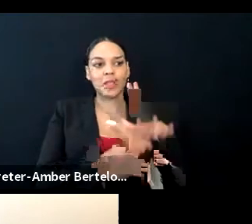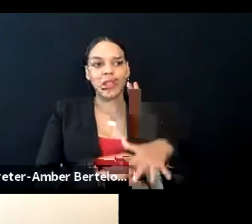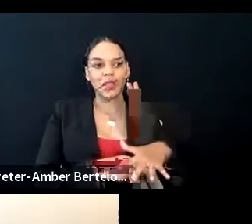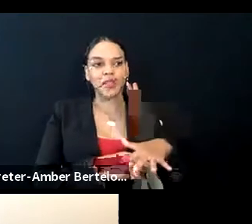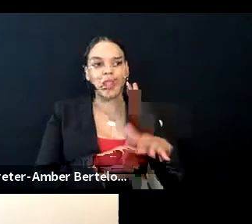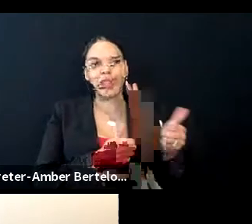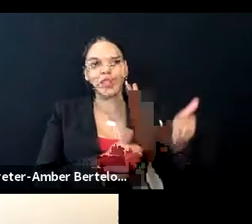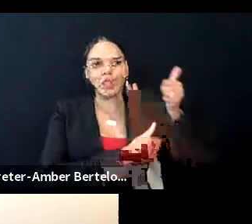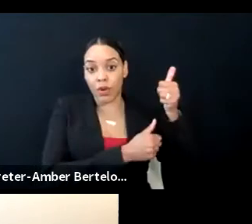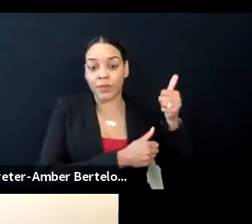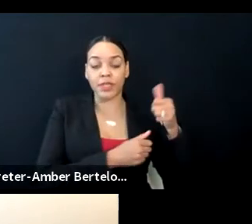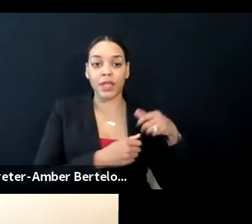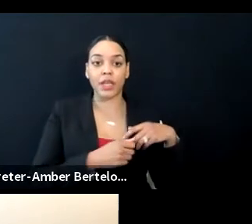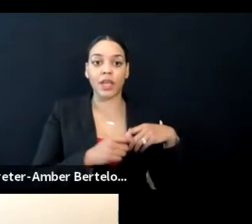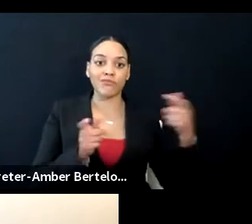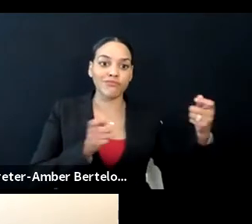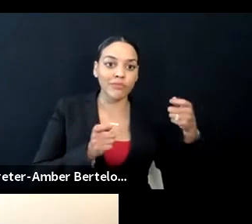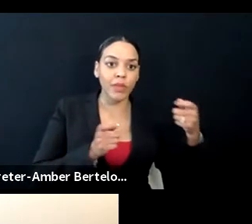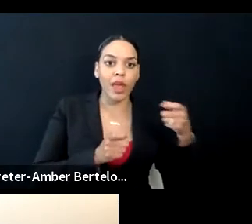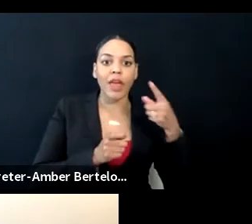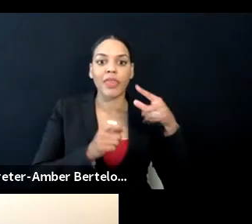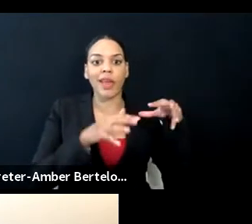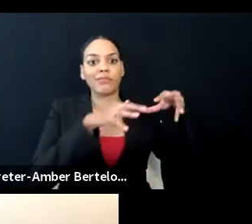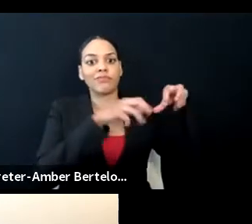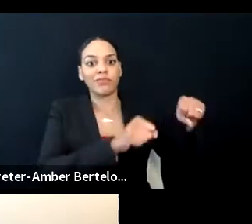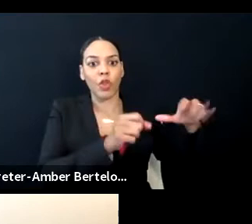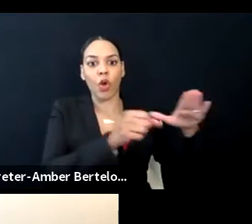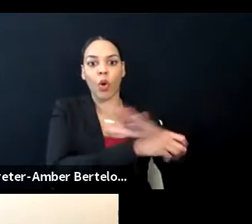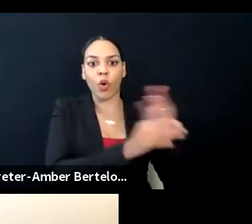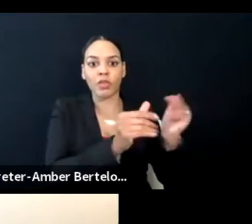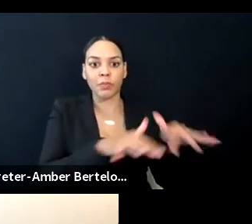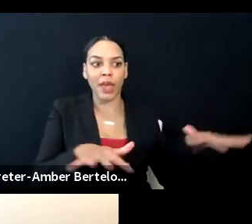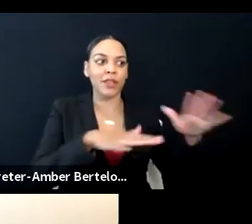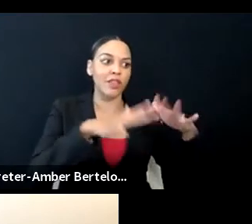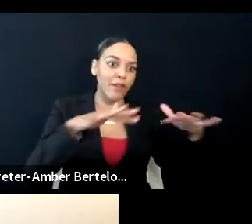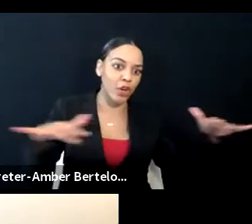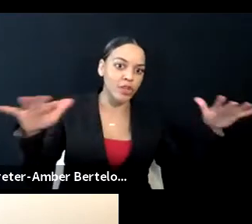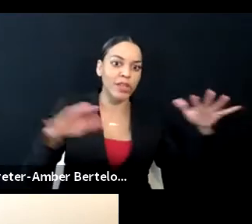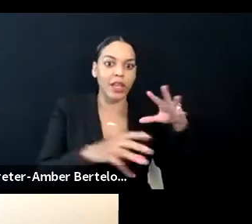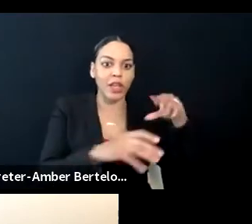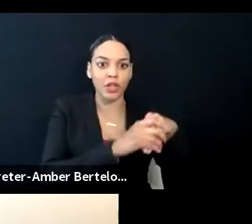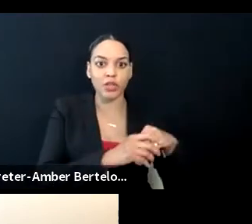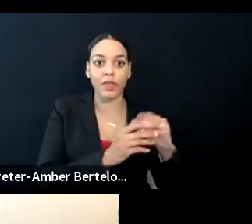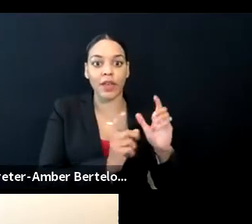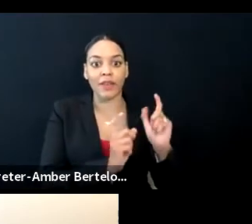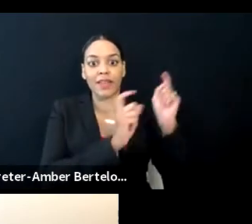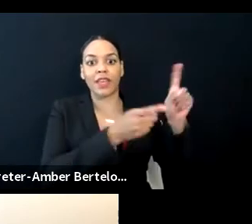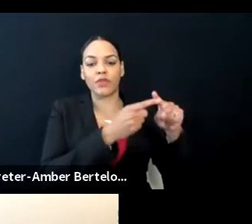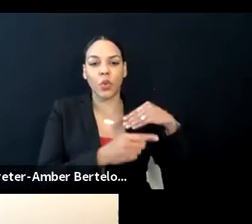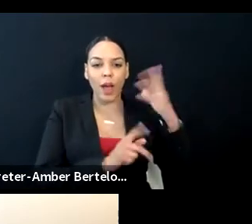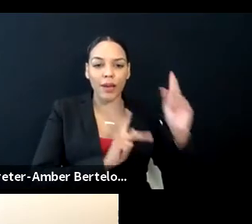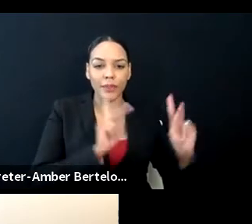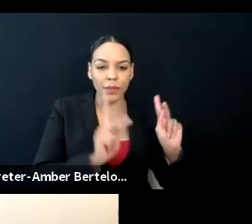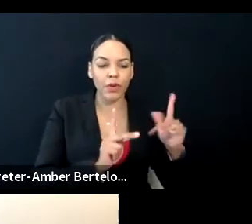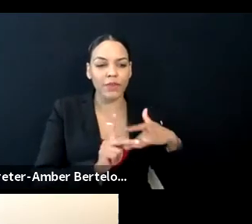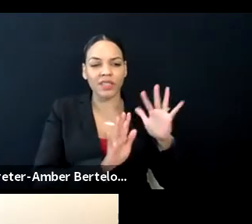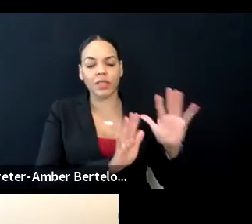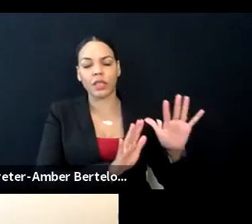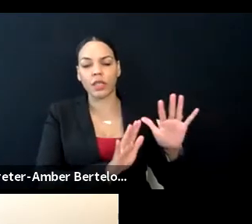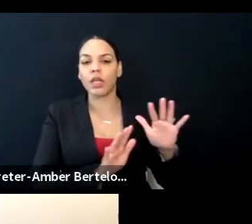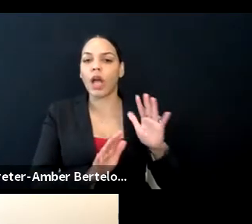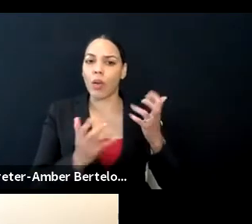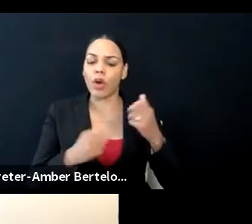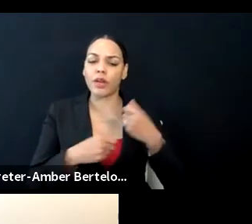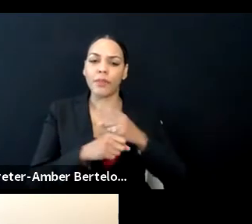up the whole space of diversity and inclusion. If you give it to them, then diversity and inclusion is taken care of. So I really wanted to make a movie and talk about